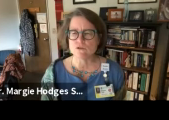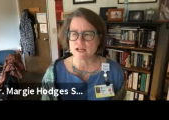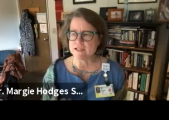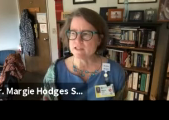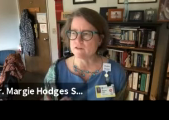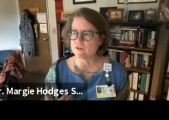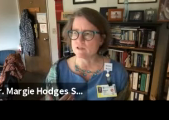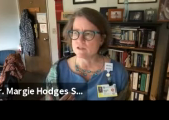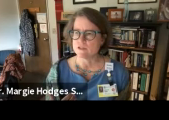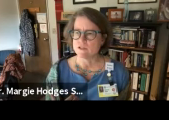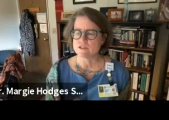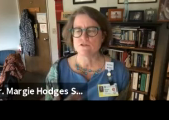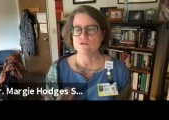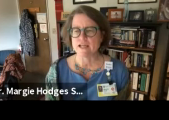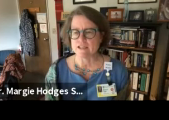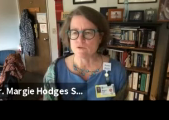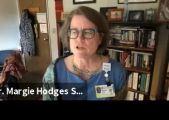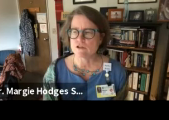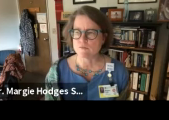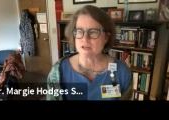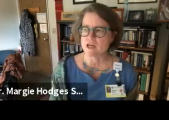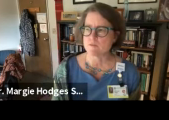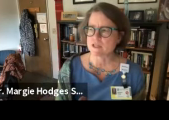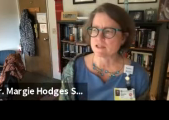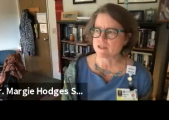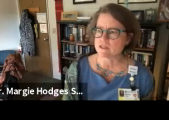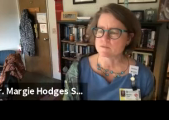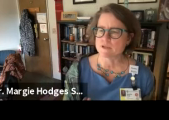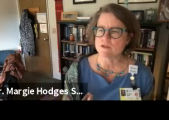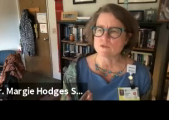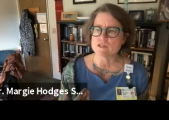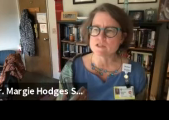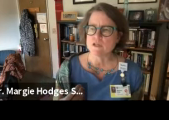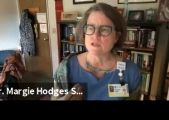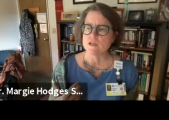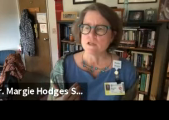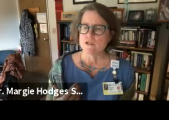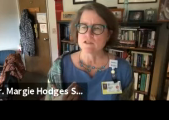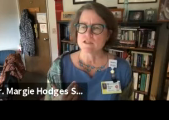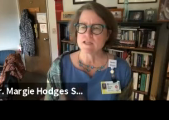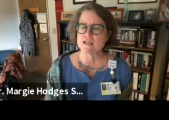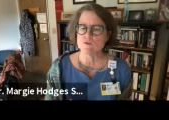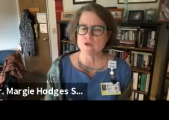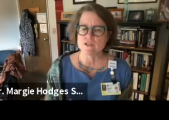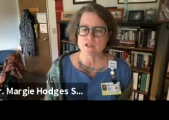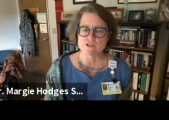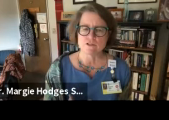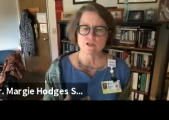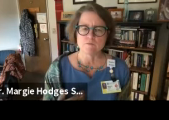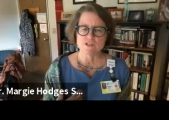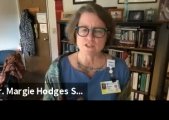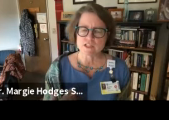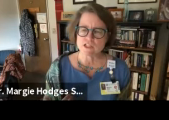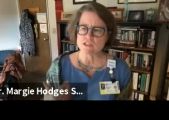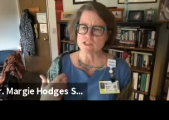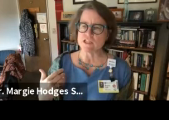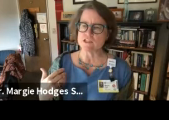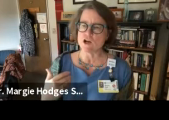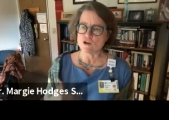too light of it's too light when talking about a topic like this. But it's exactly what Dr.